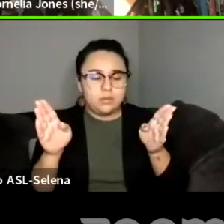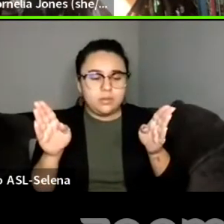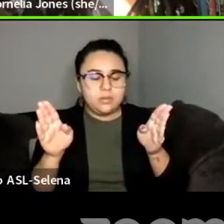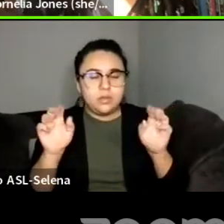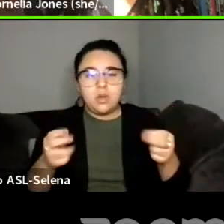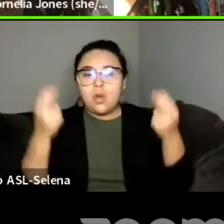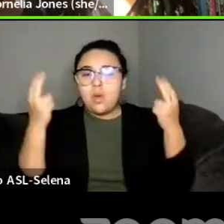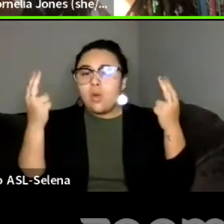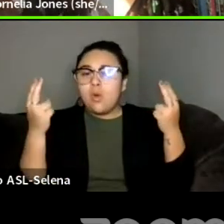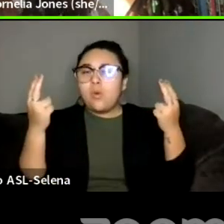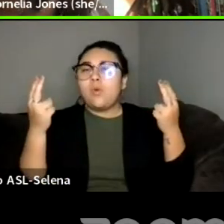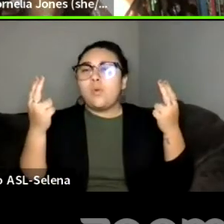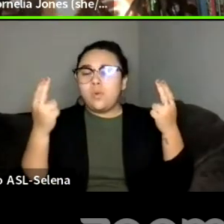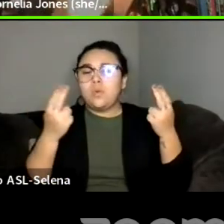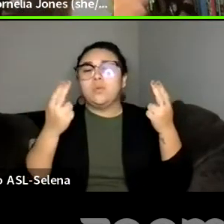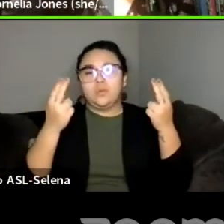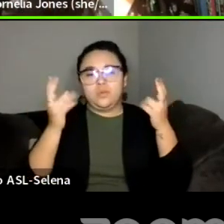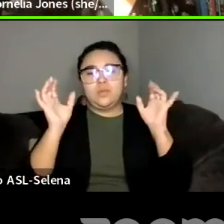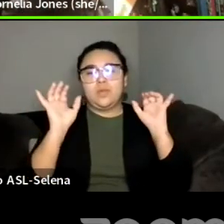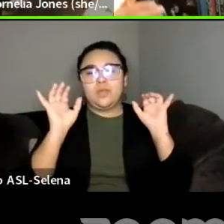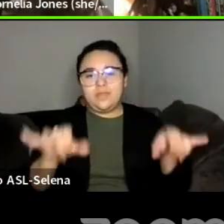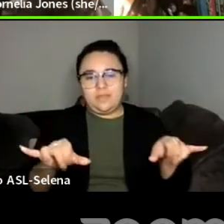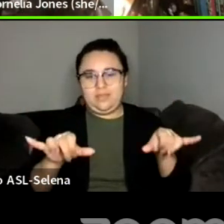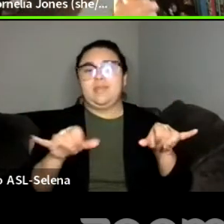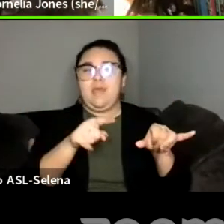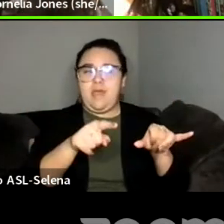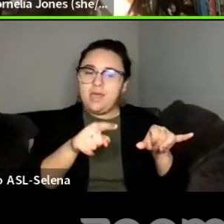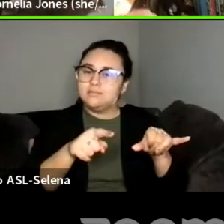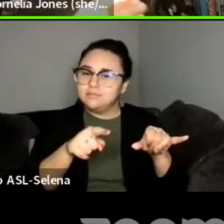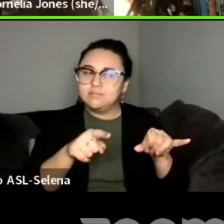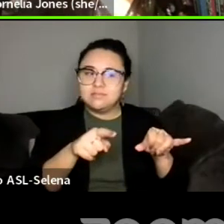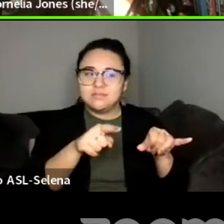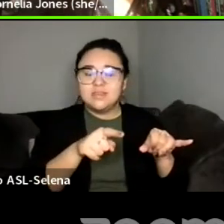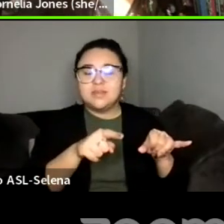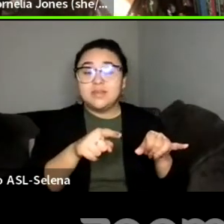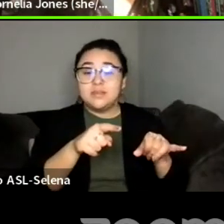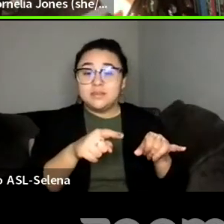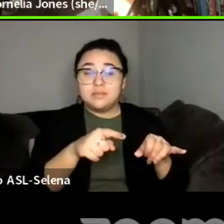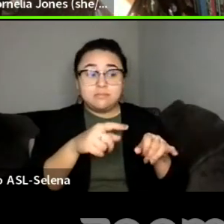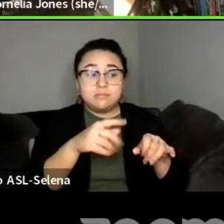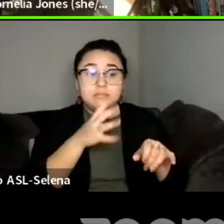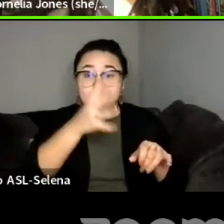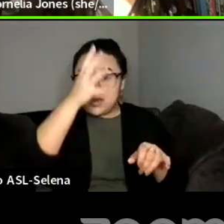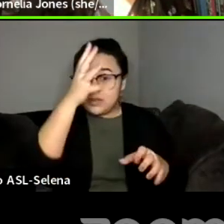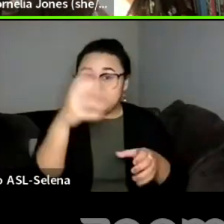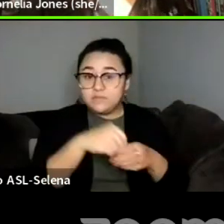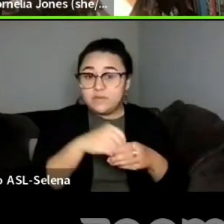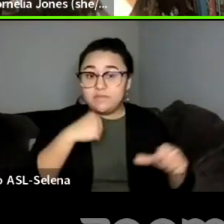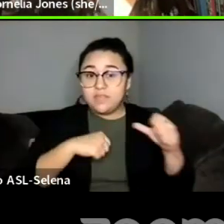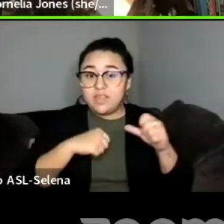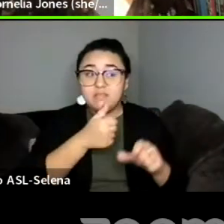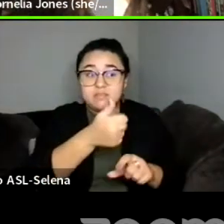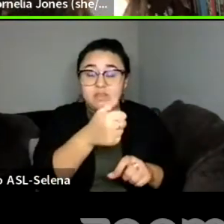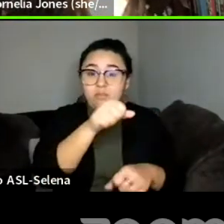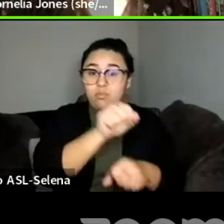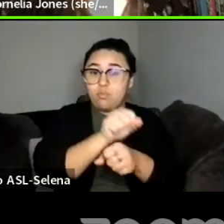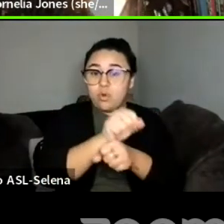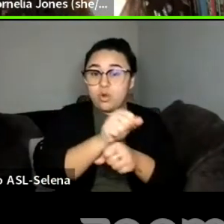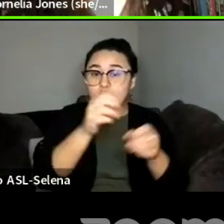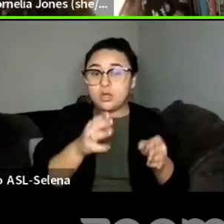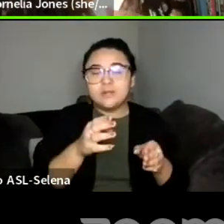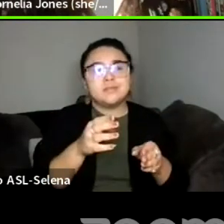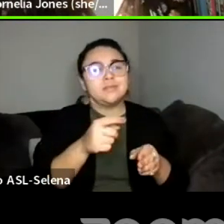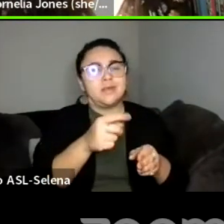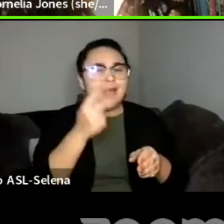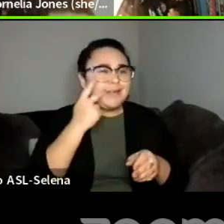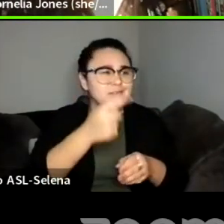oh, here's working parents in the theater who are figuring it out too.